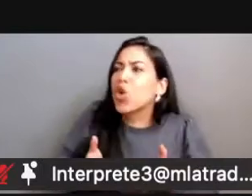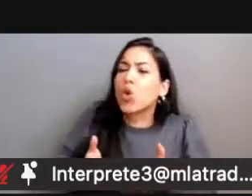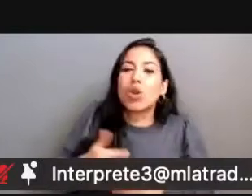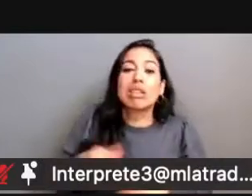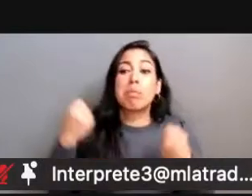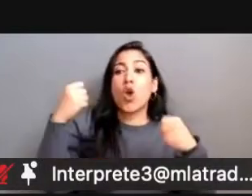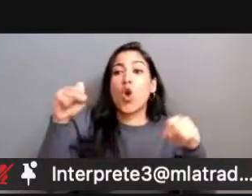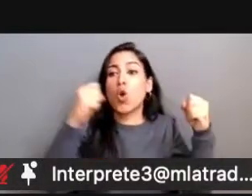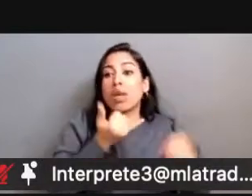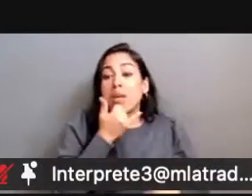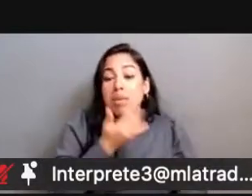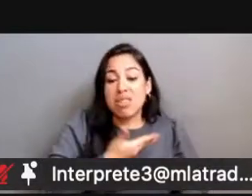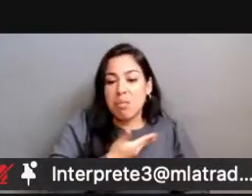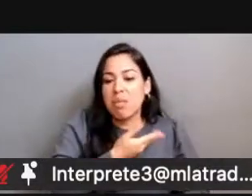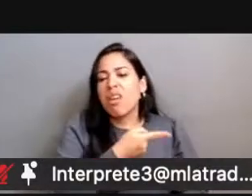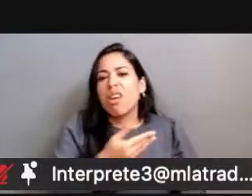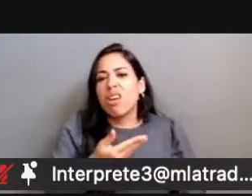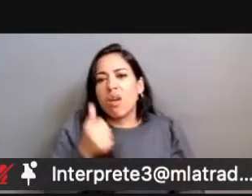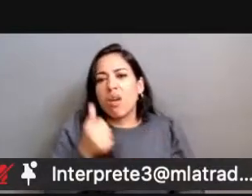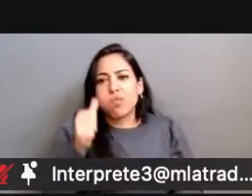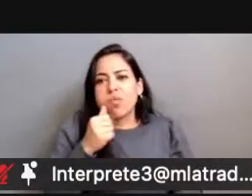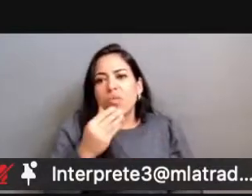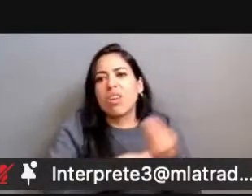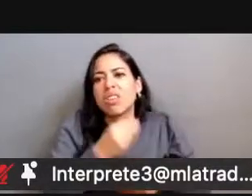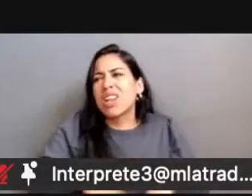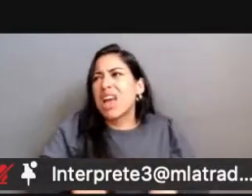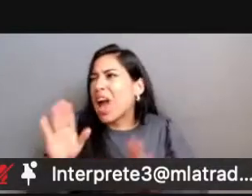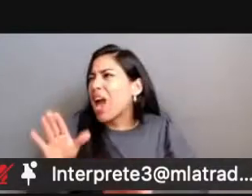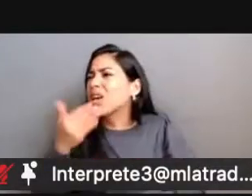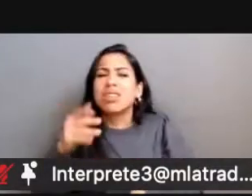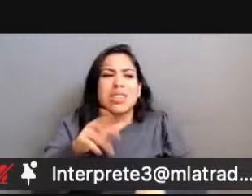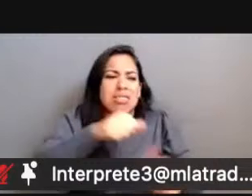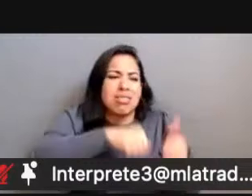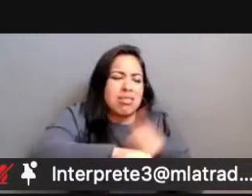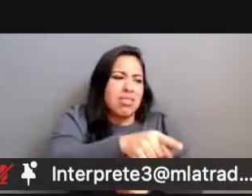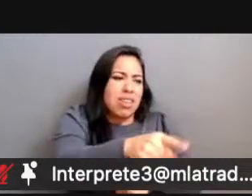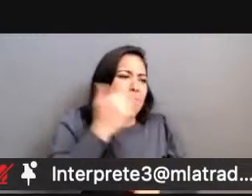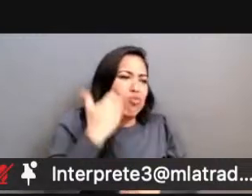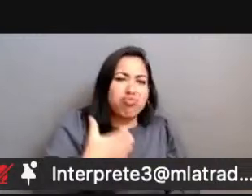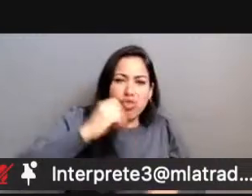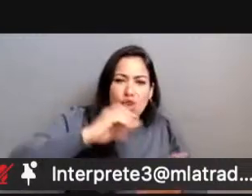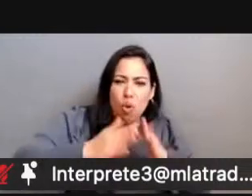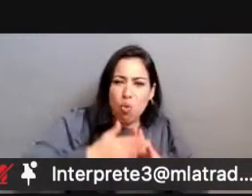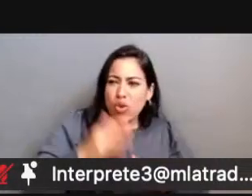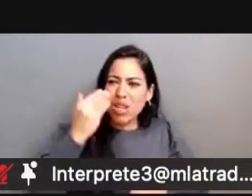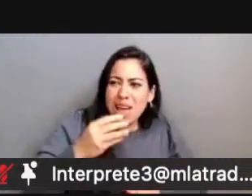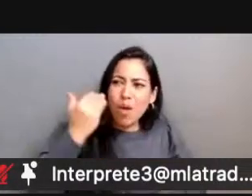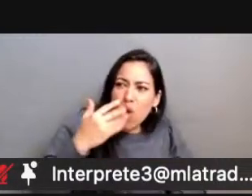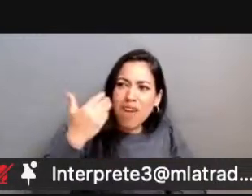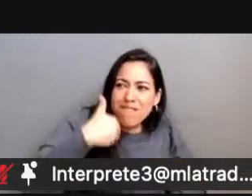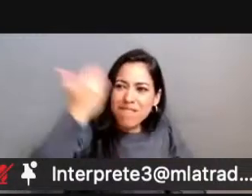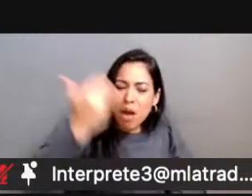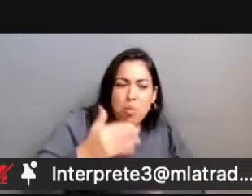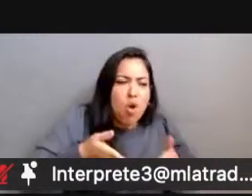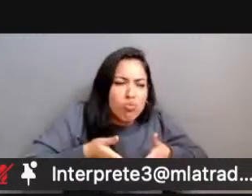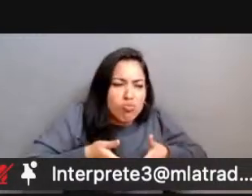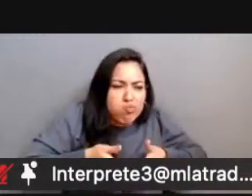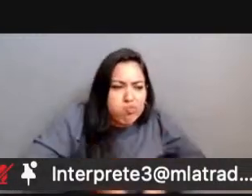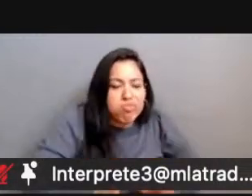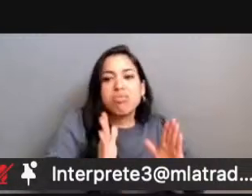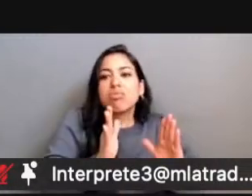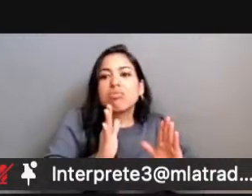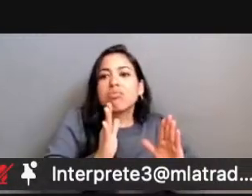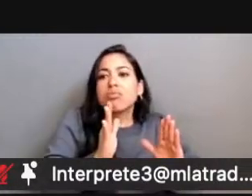manner in a health center. Many of them were used midwives in their communities, and many more